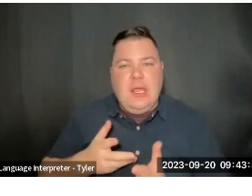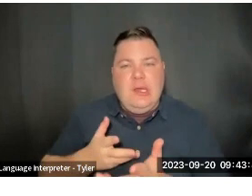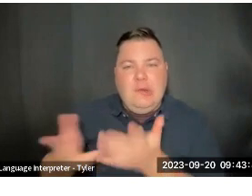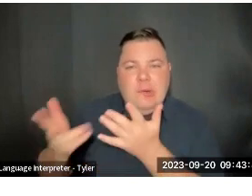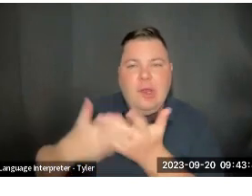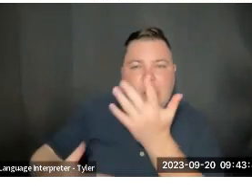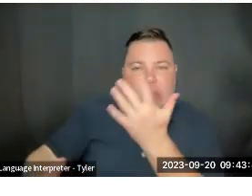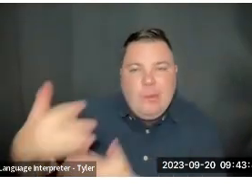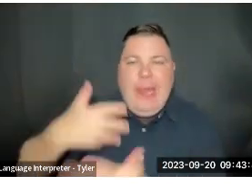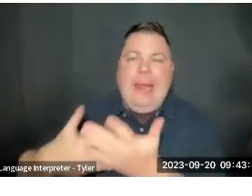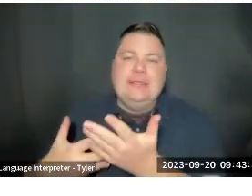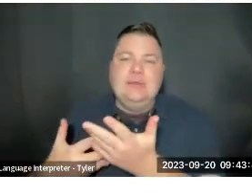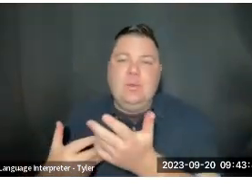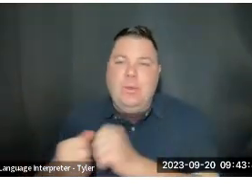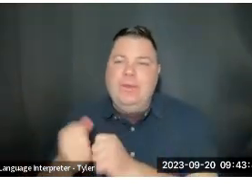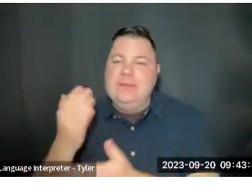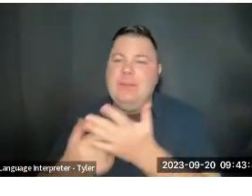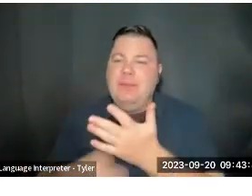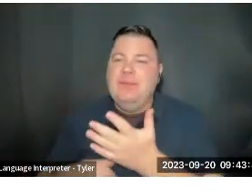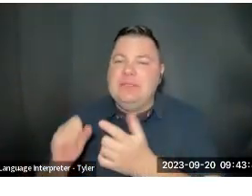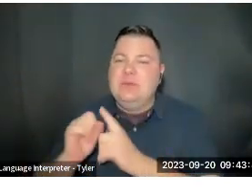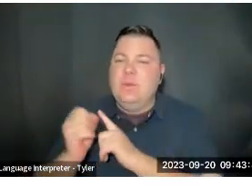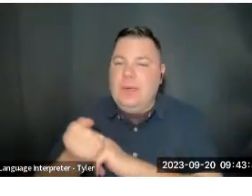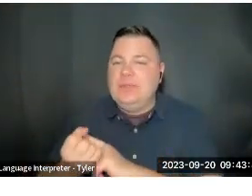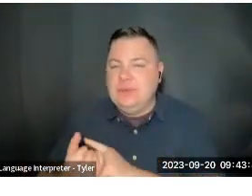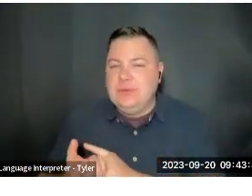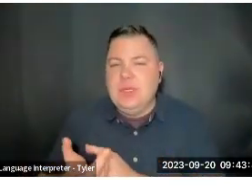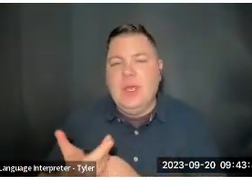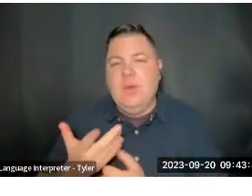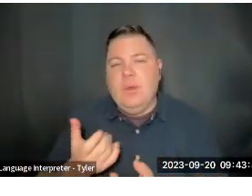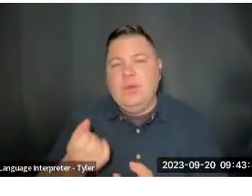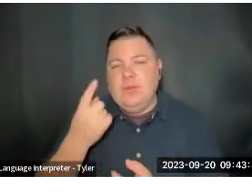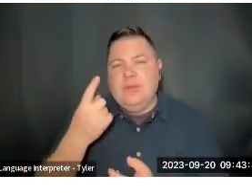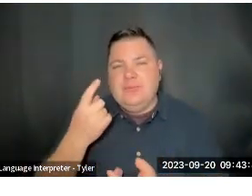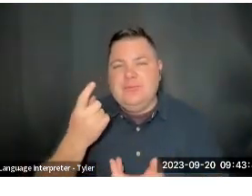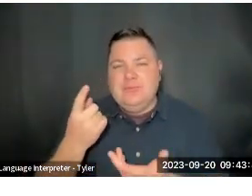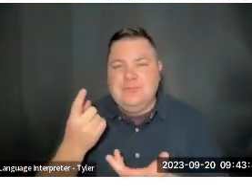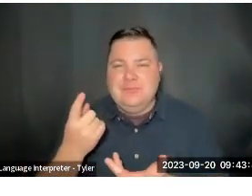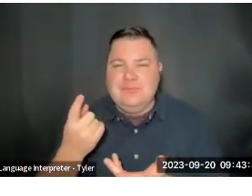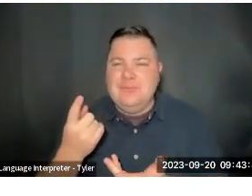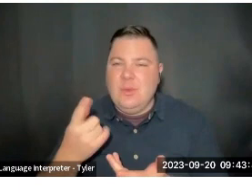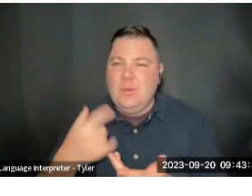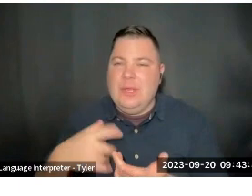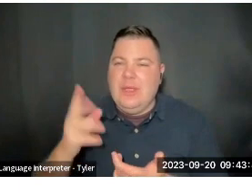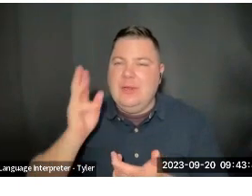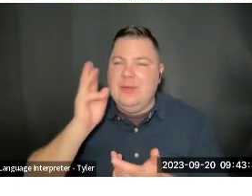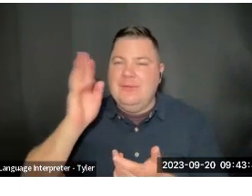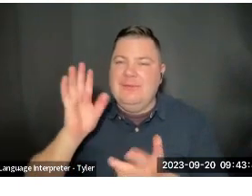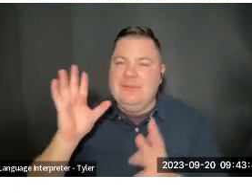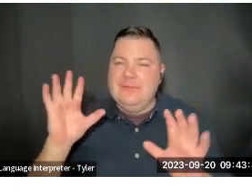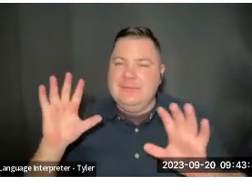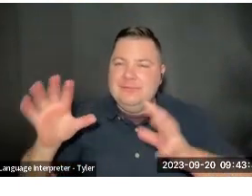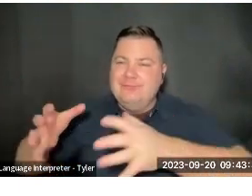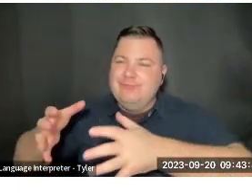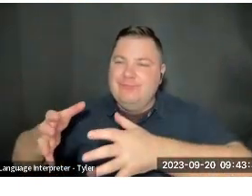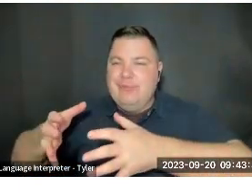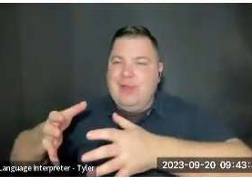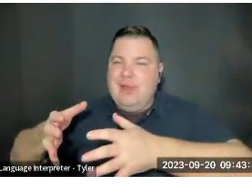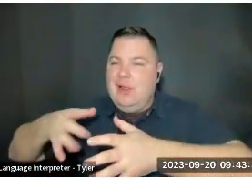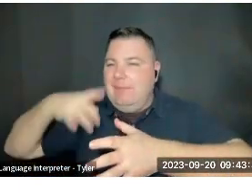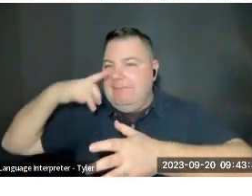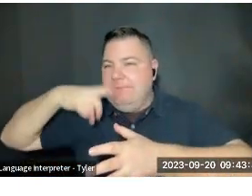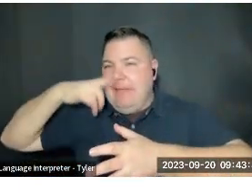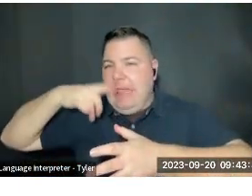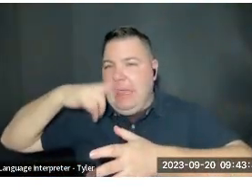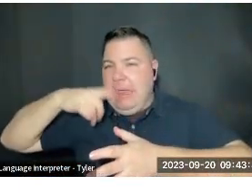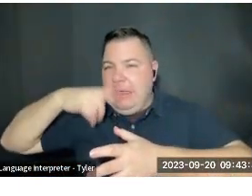these situations. Again, recognizing that we kind of create this cocoon of this safe learning